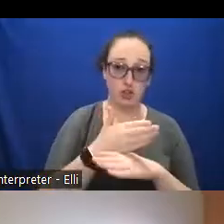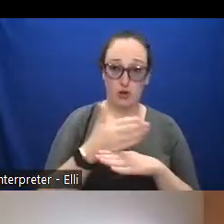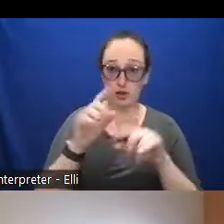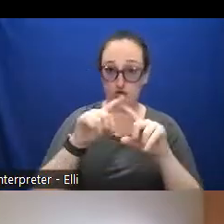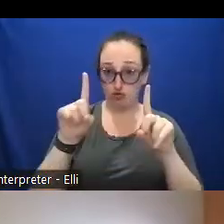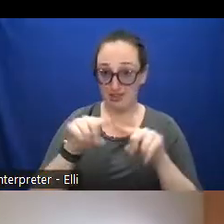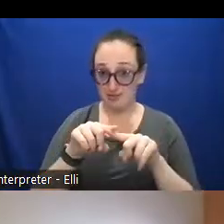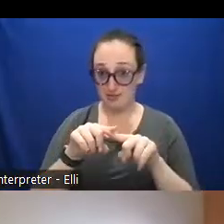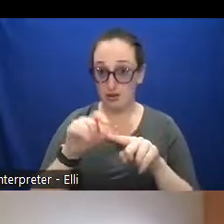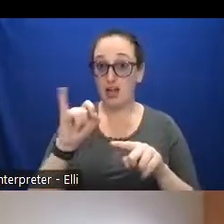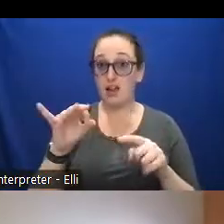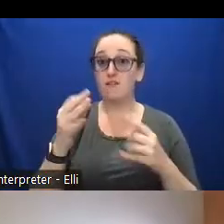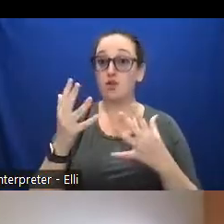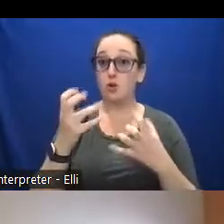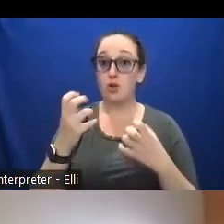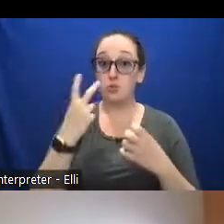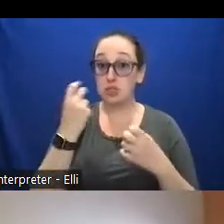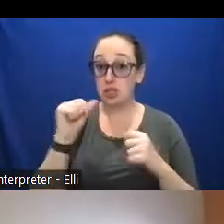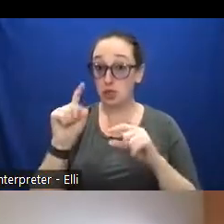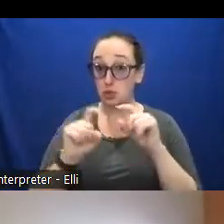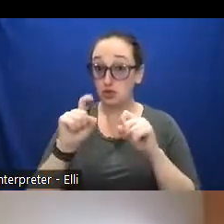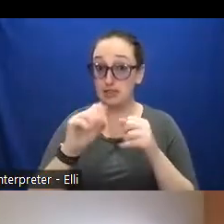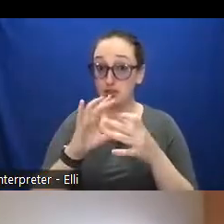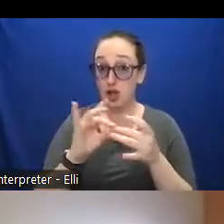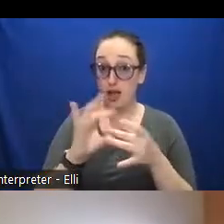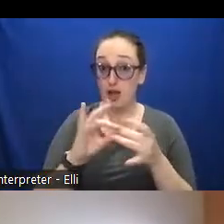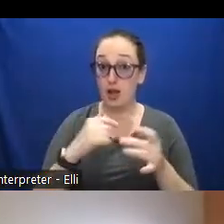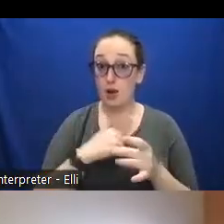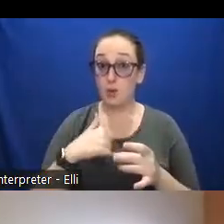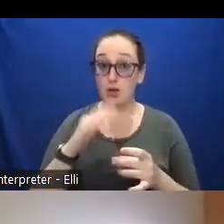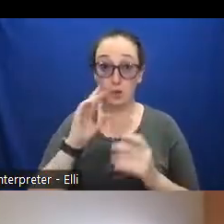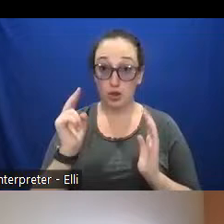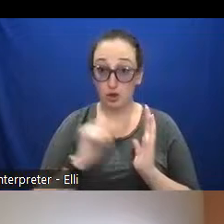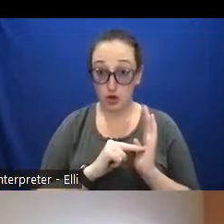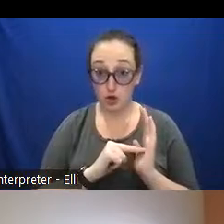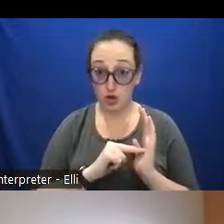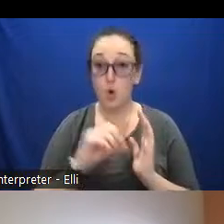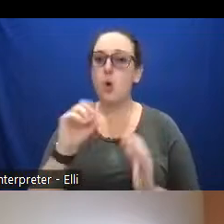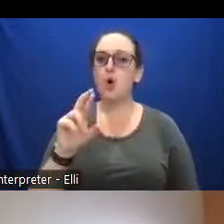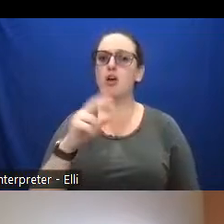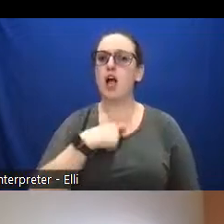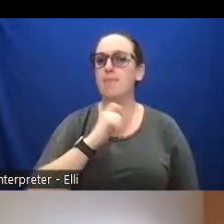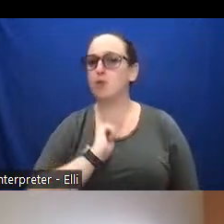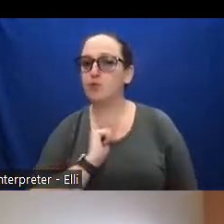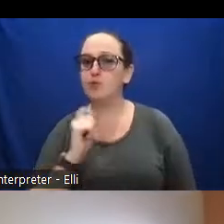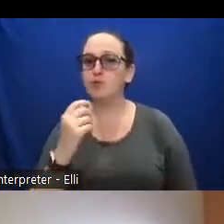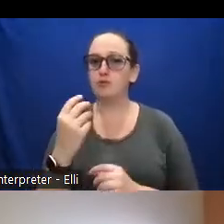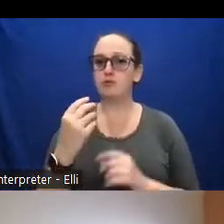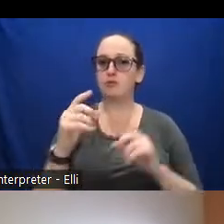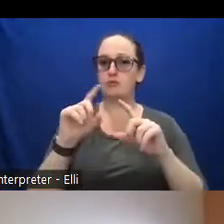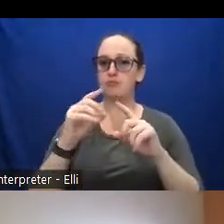And if we want to see if anyone's put any questions in the chat, you can also feel free to unmute yourself if you do have any